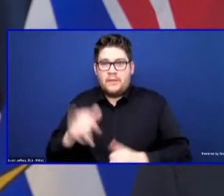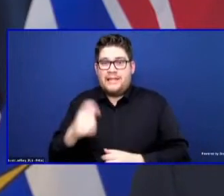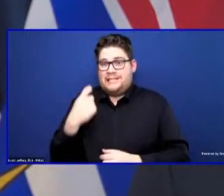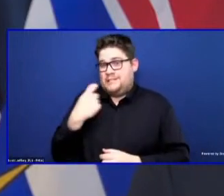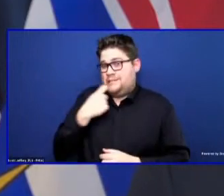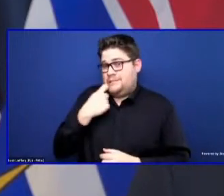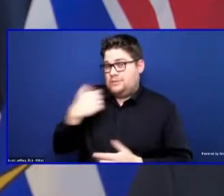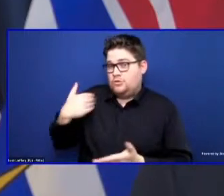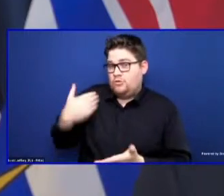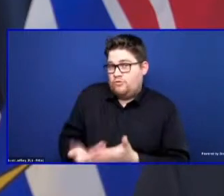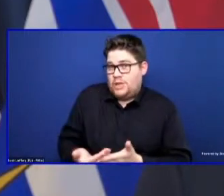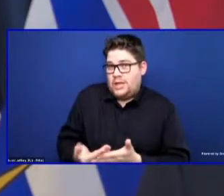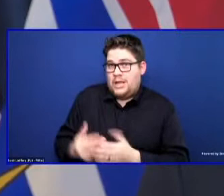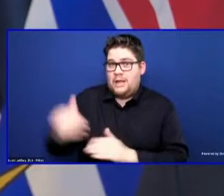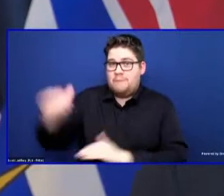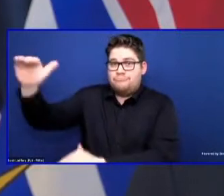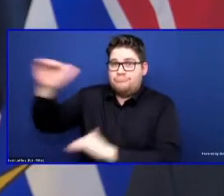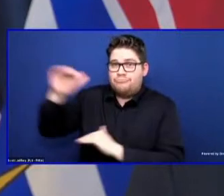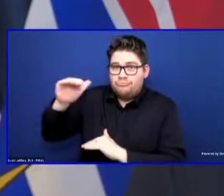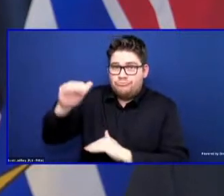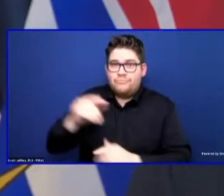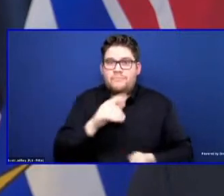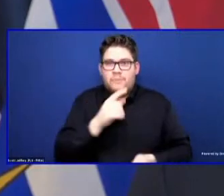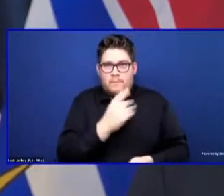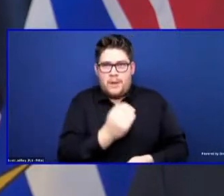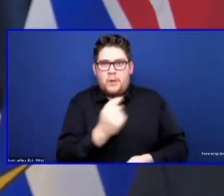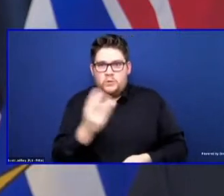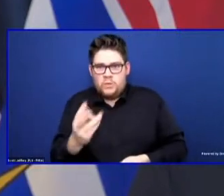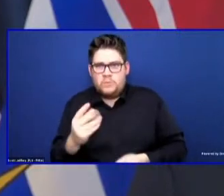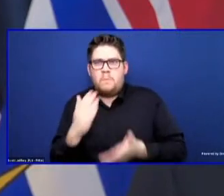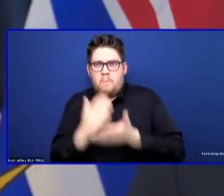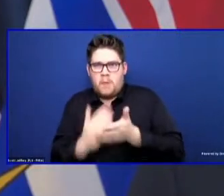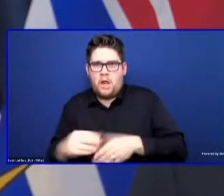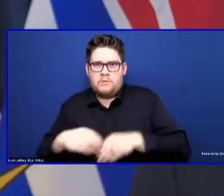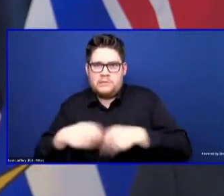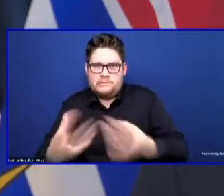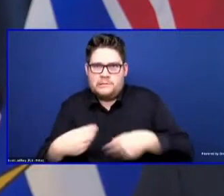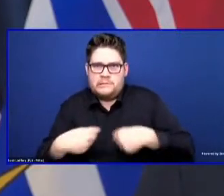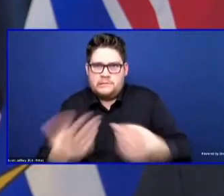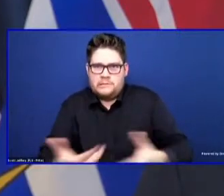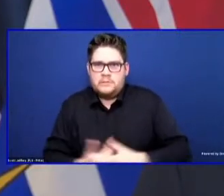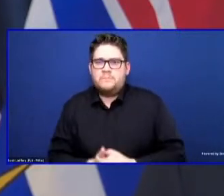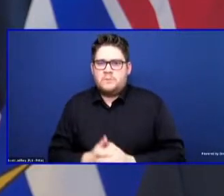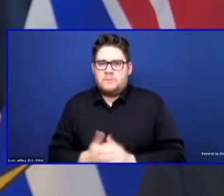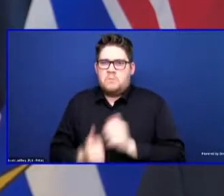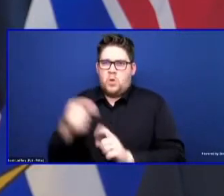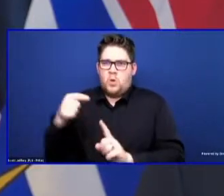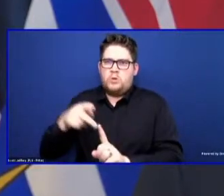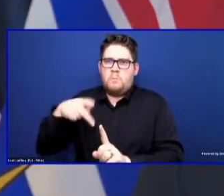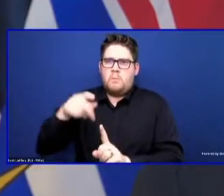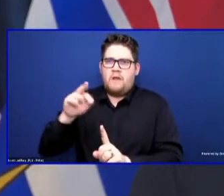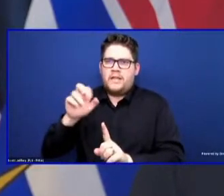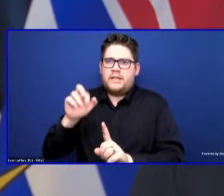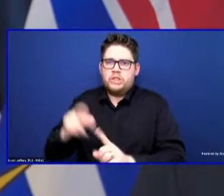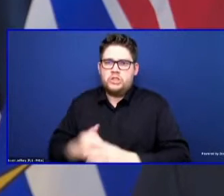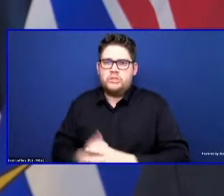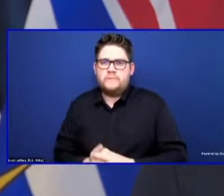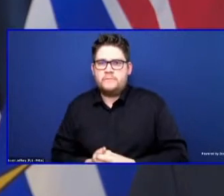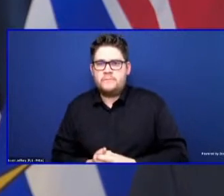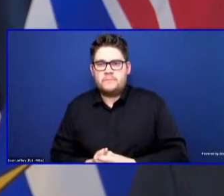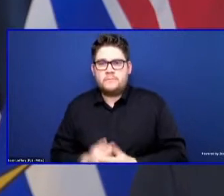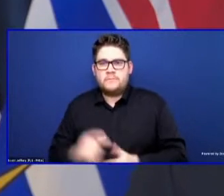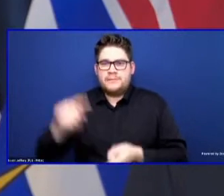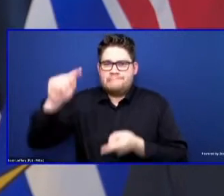are up to date on Pfizer. We are down to approximately 30,000 doses of Moderna. We do have more AstraZeneca on hand, but I would